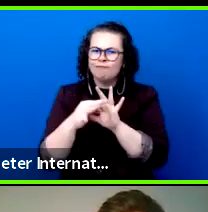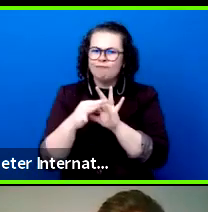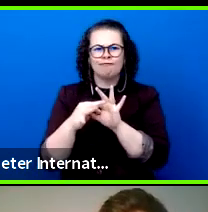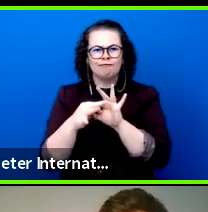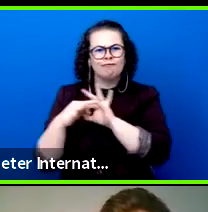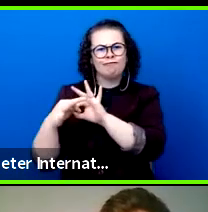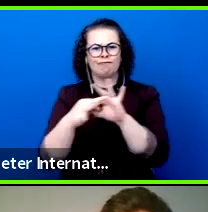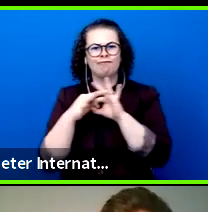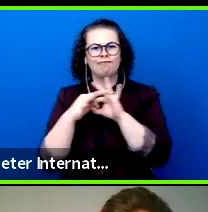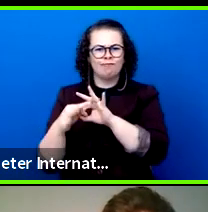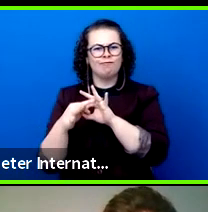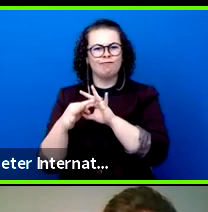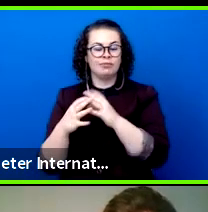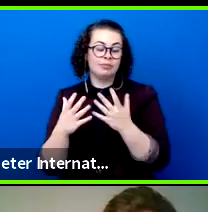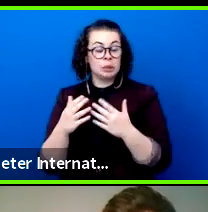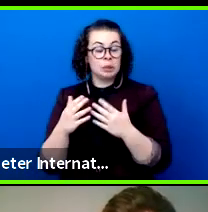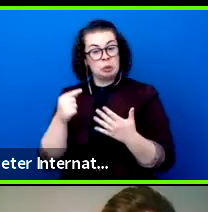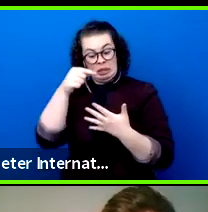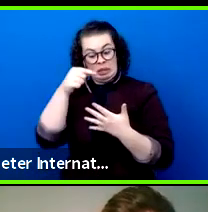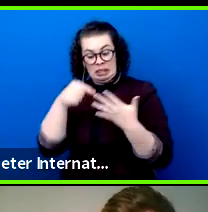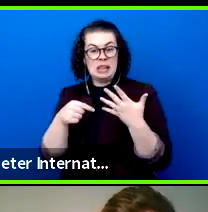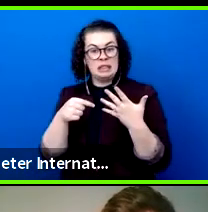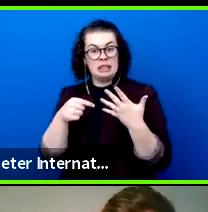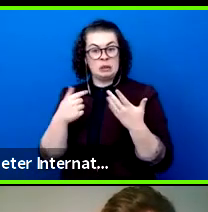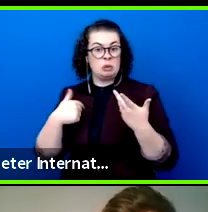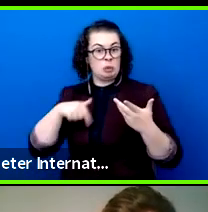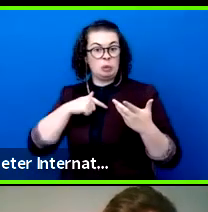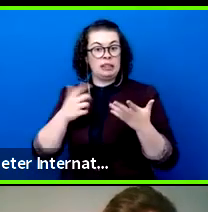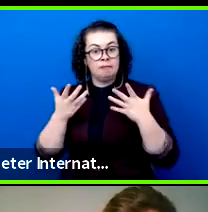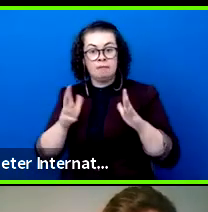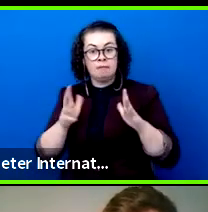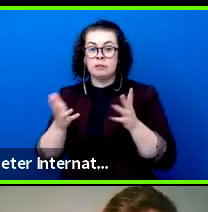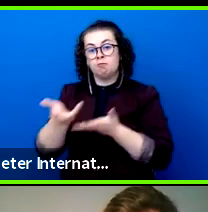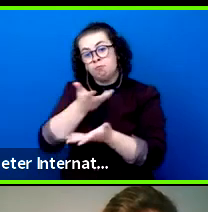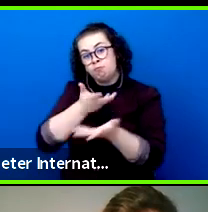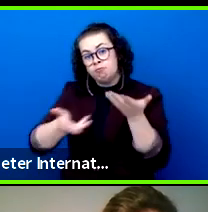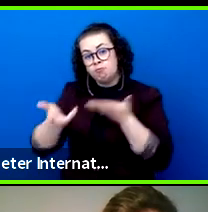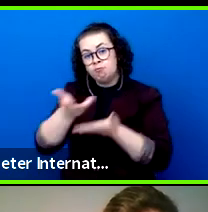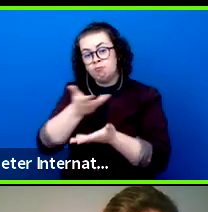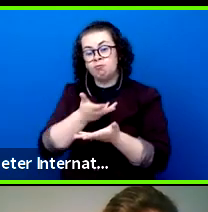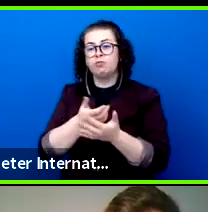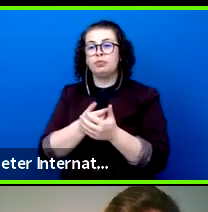these were some of the things we had discussed. And